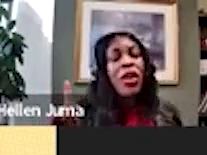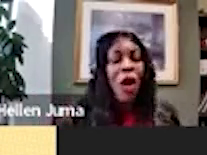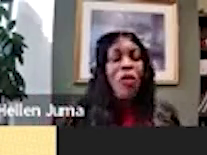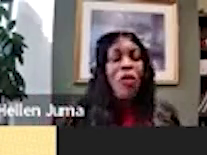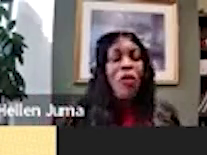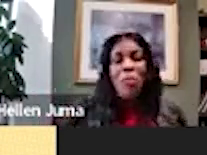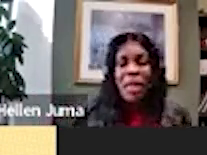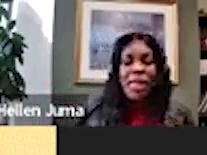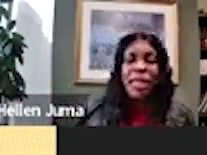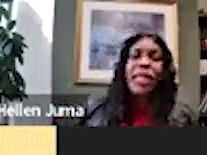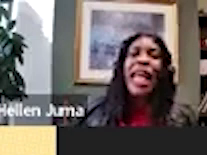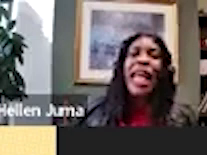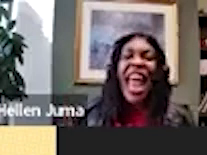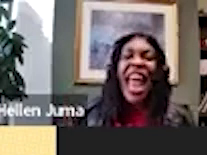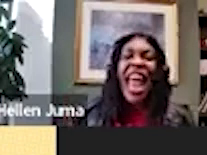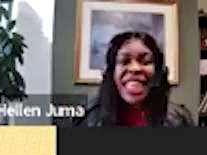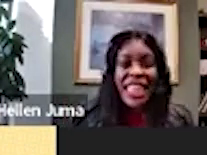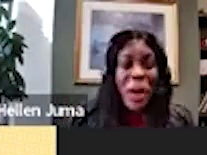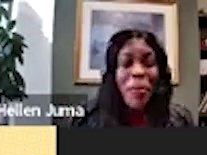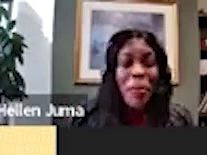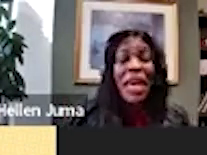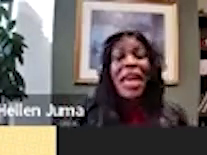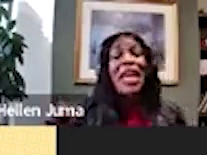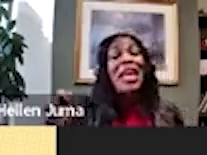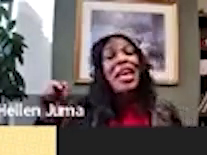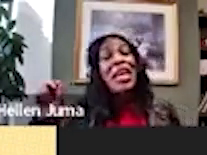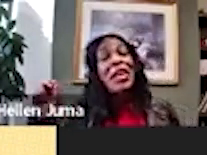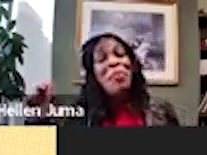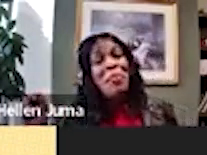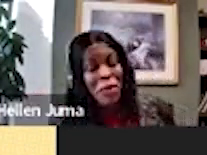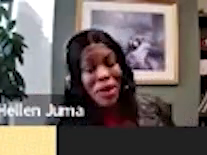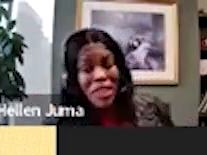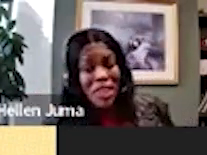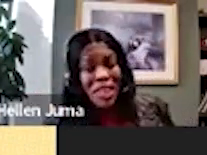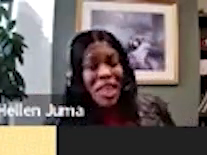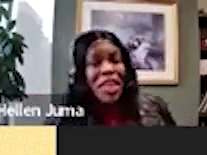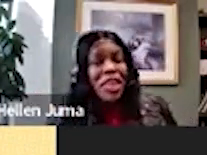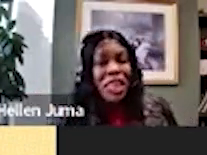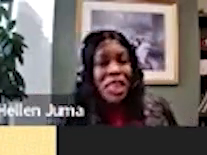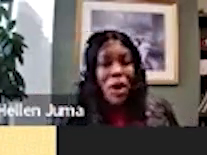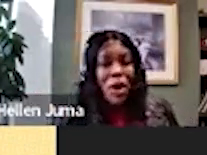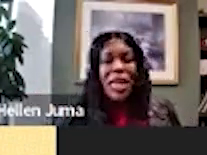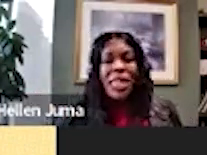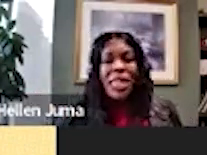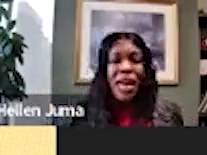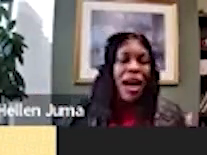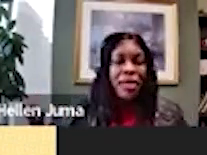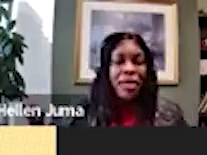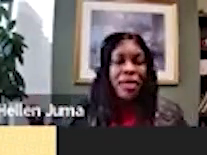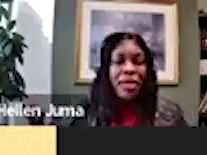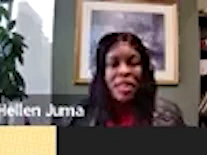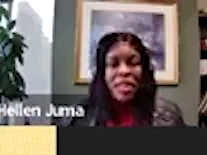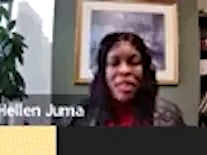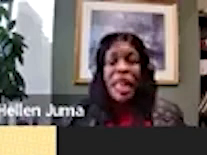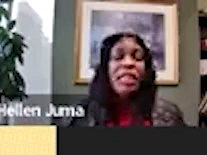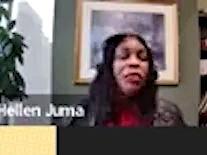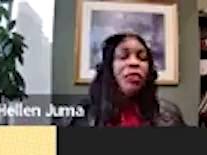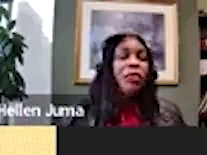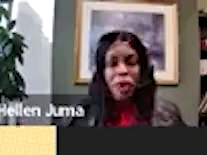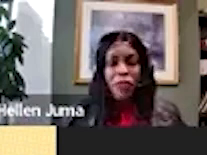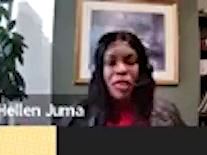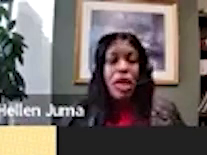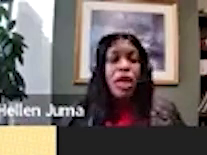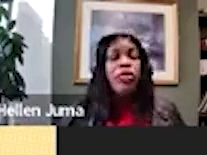50% of the office romances ended up in marriage. So is it 100% good?